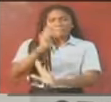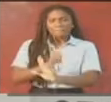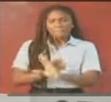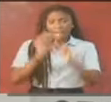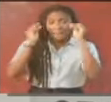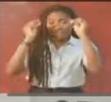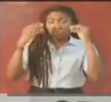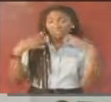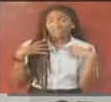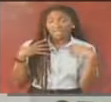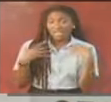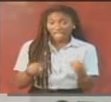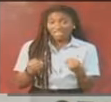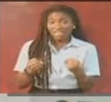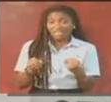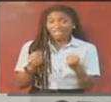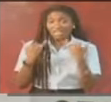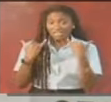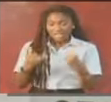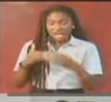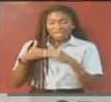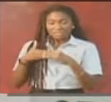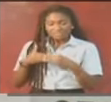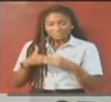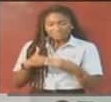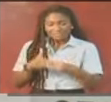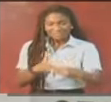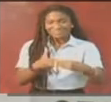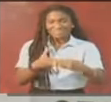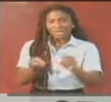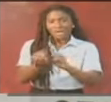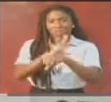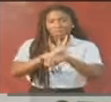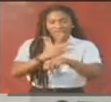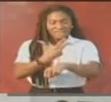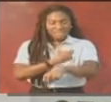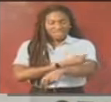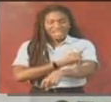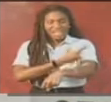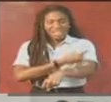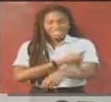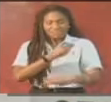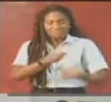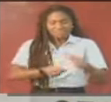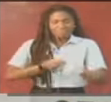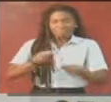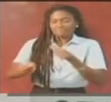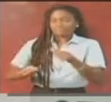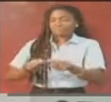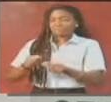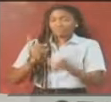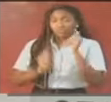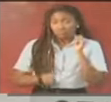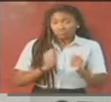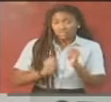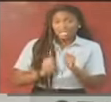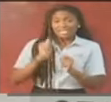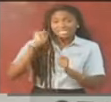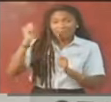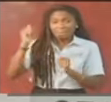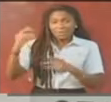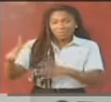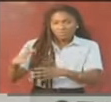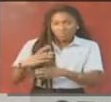is currently spearheading the National COVID-19 Vaccine Deployment Program. Trinidad and Tobago received their first tranche